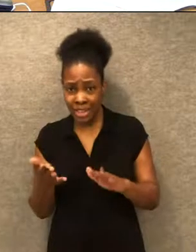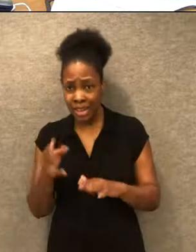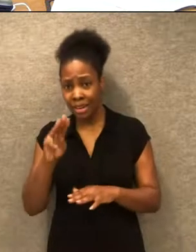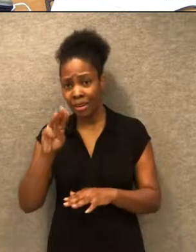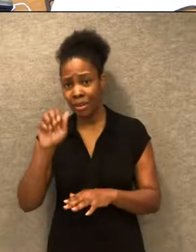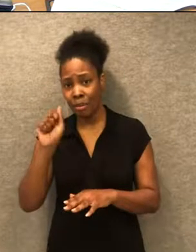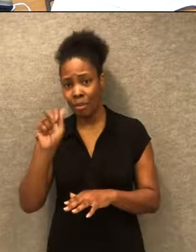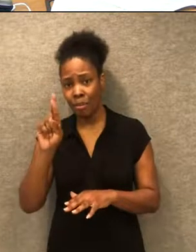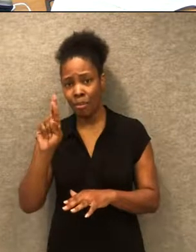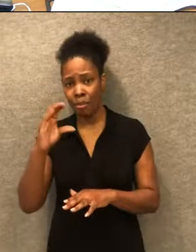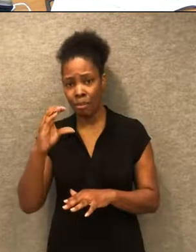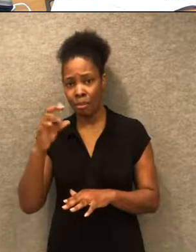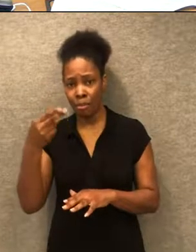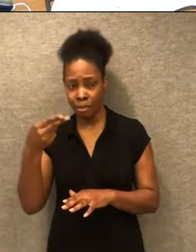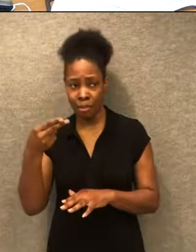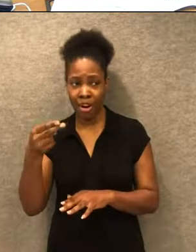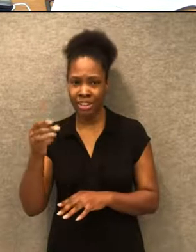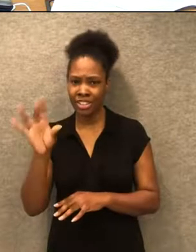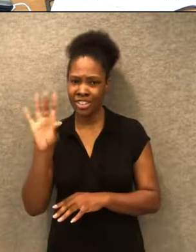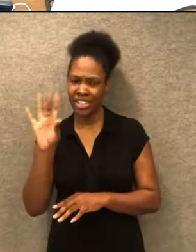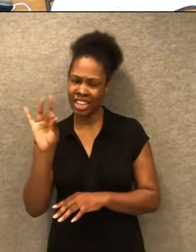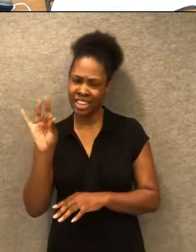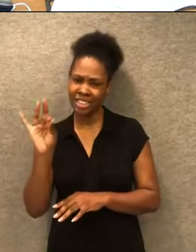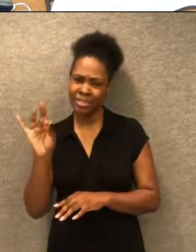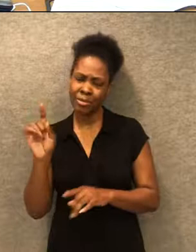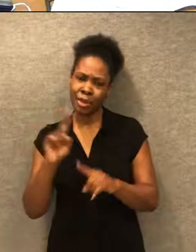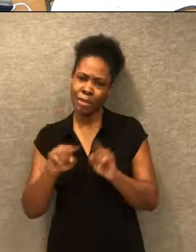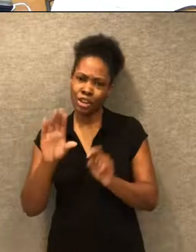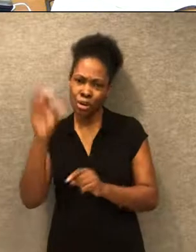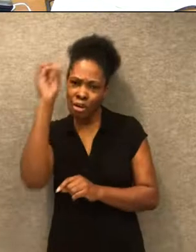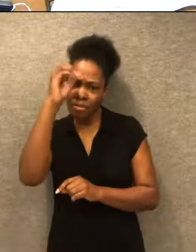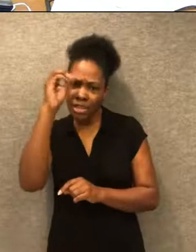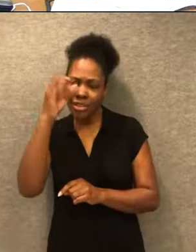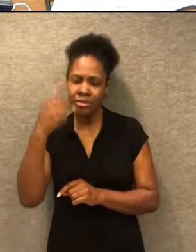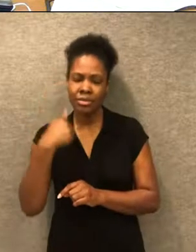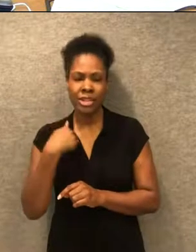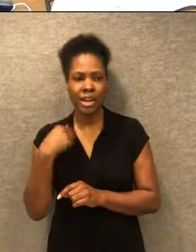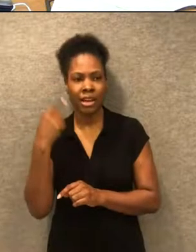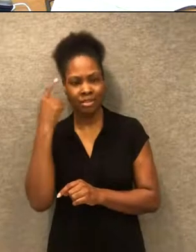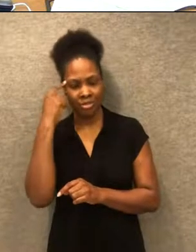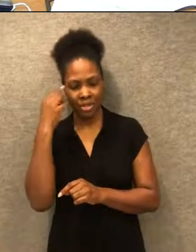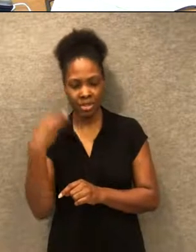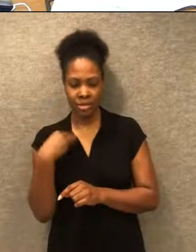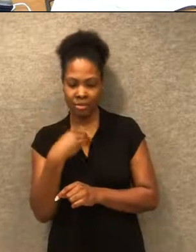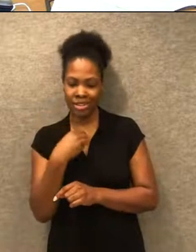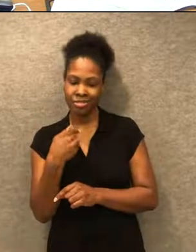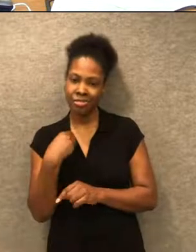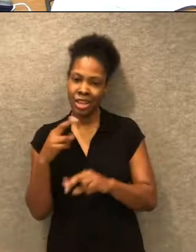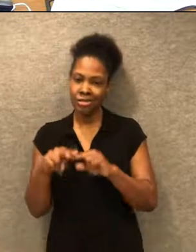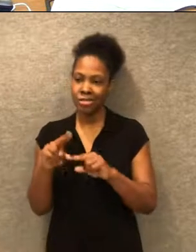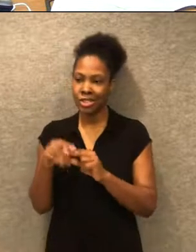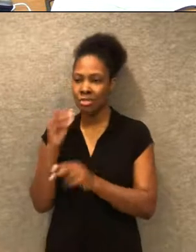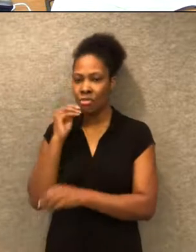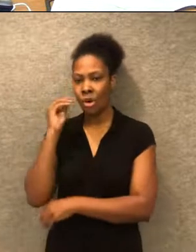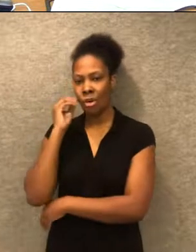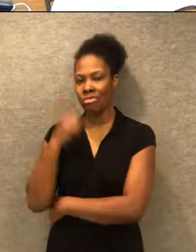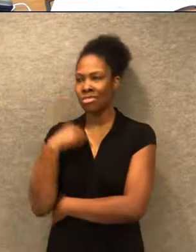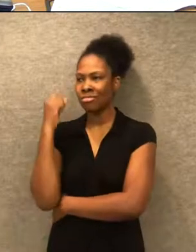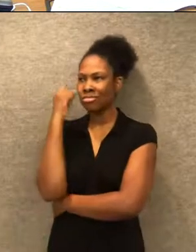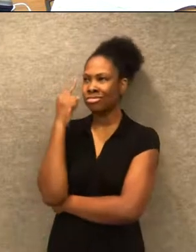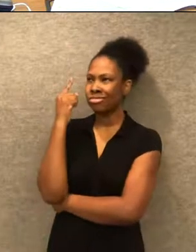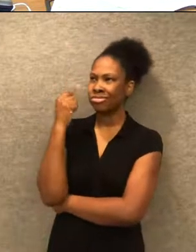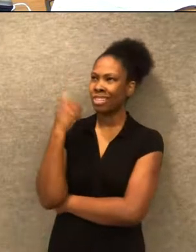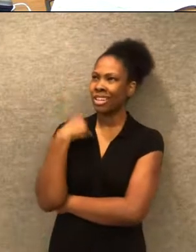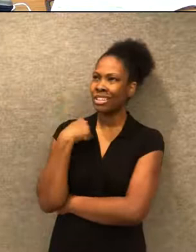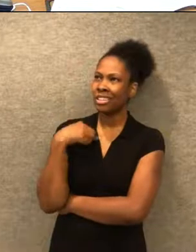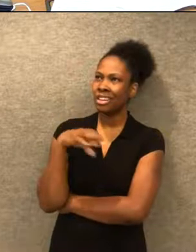opinion, you know, I quite often think as the mayor, sometimes I sit home and wonder, did I do